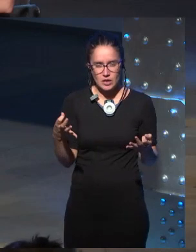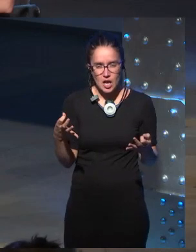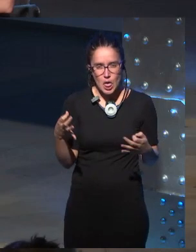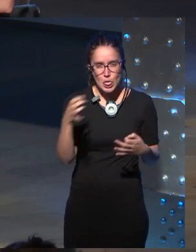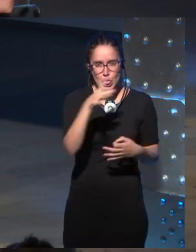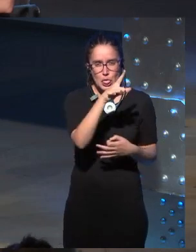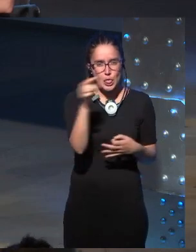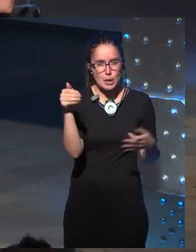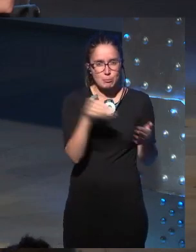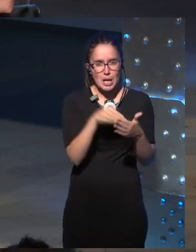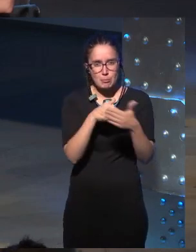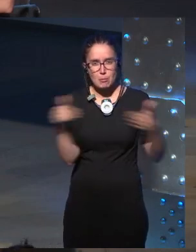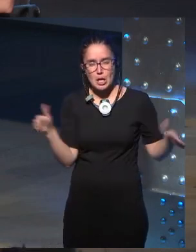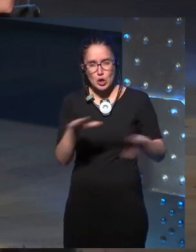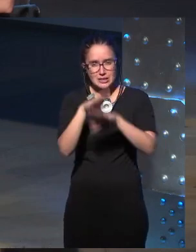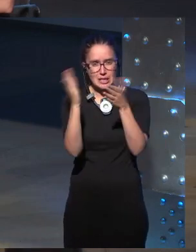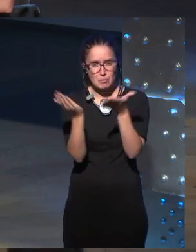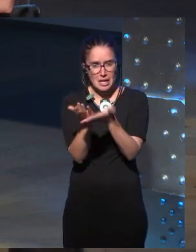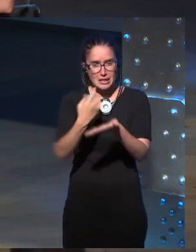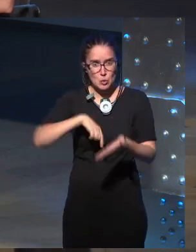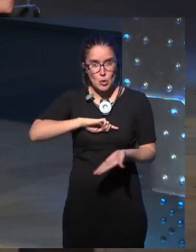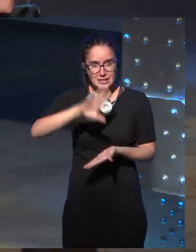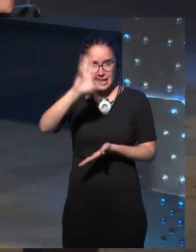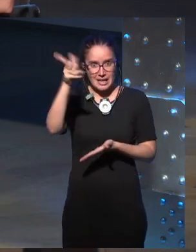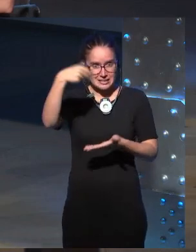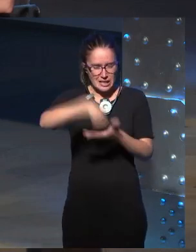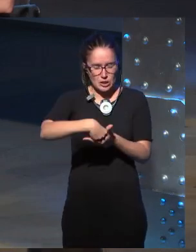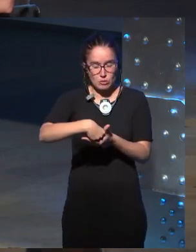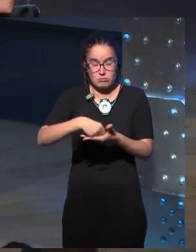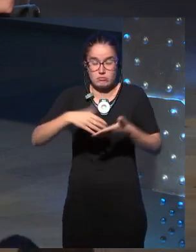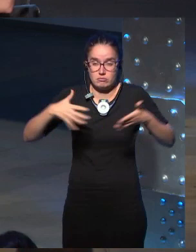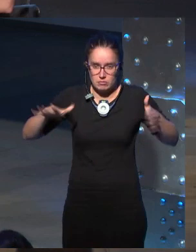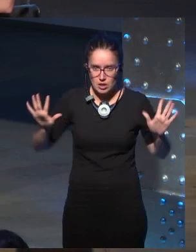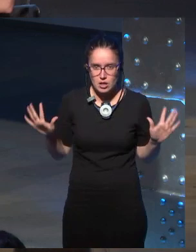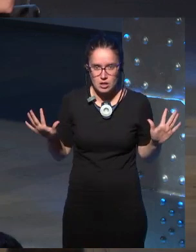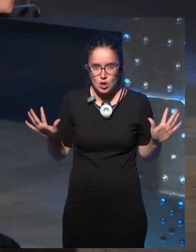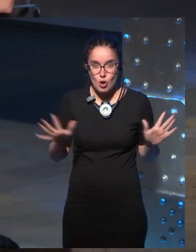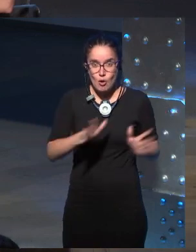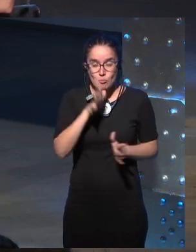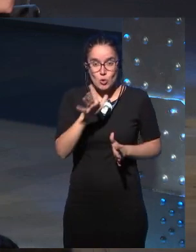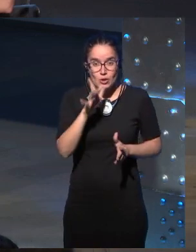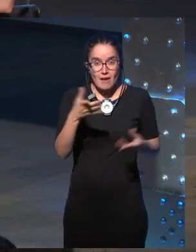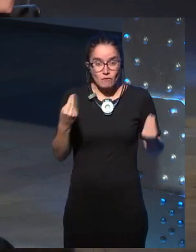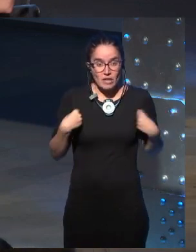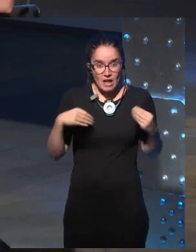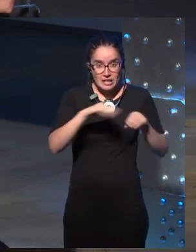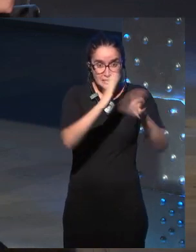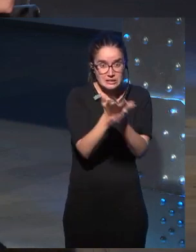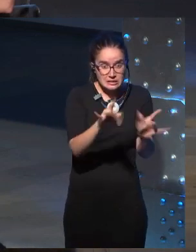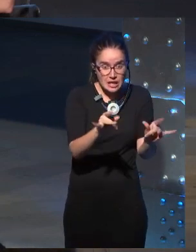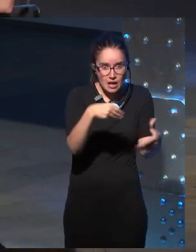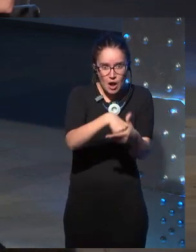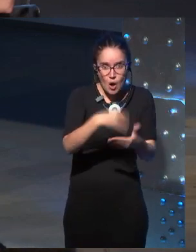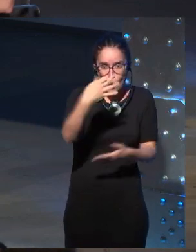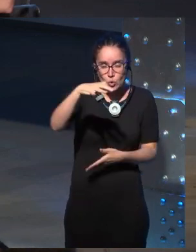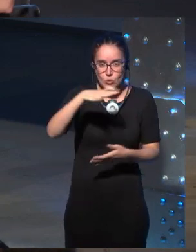our own galaxy. Now, why is there only life on Earth? Is it just because we haven't detected